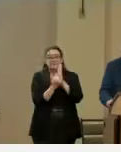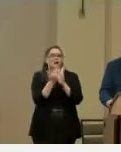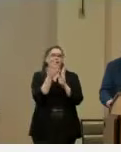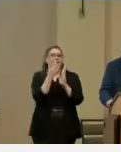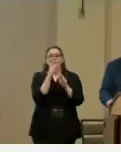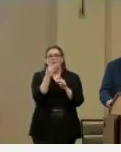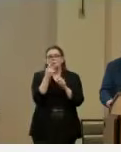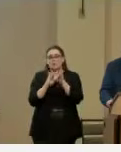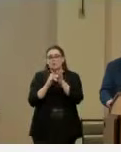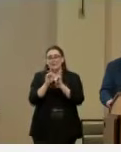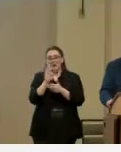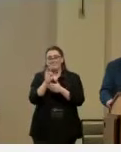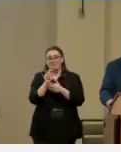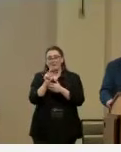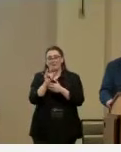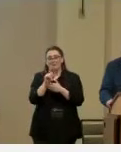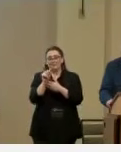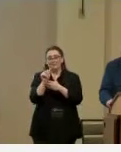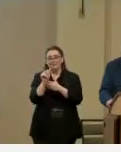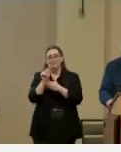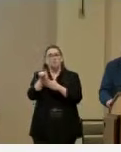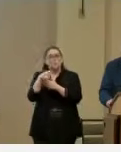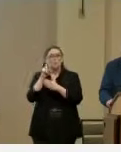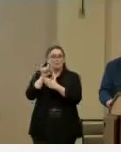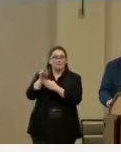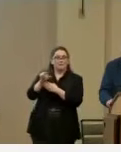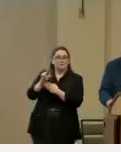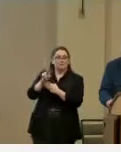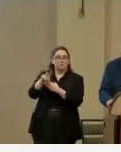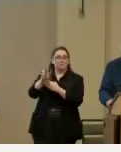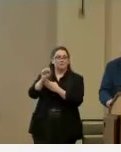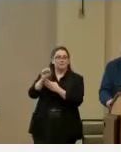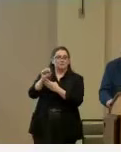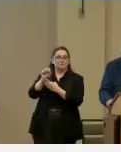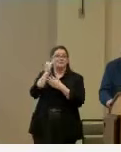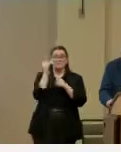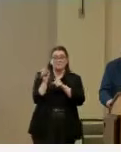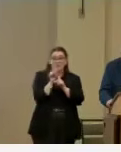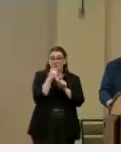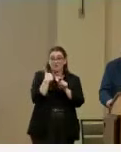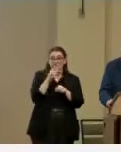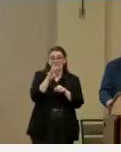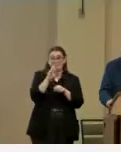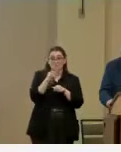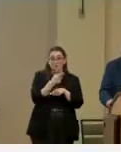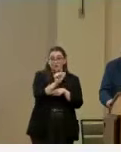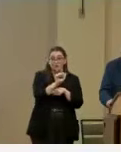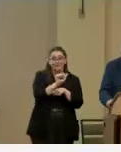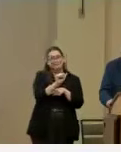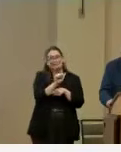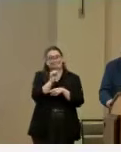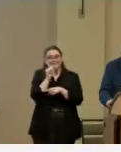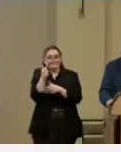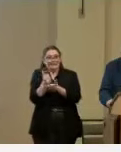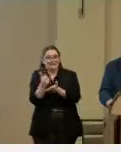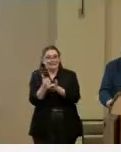drug just for lupus, doesn't do much for rheumatoid. So you may want to use a specific rheumatoid drug,